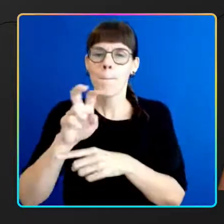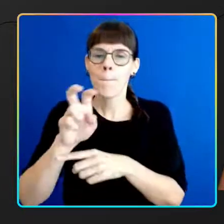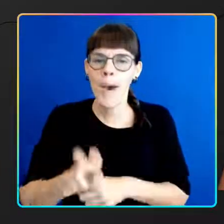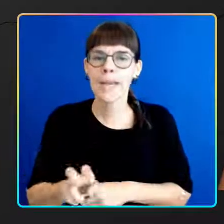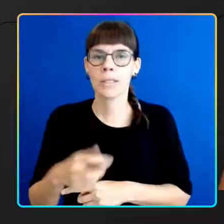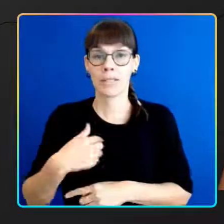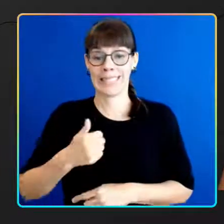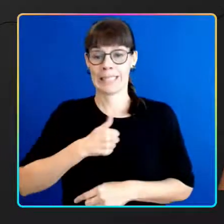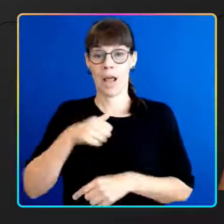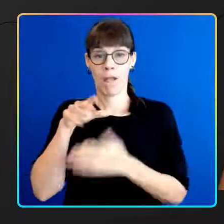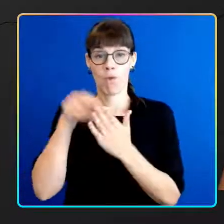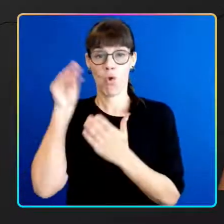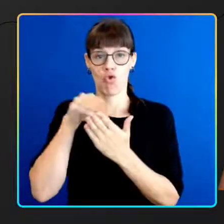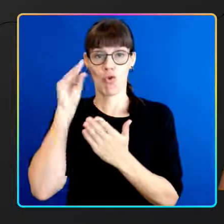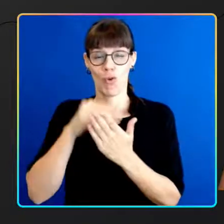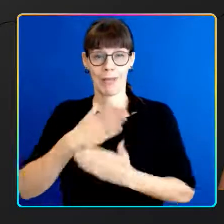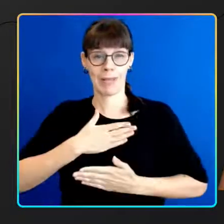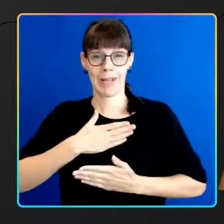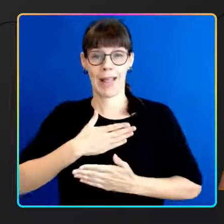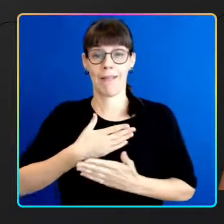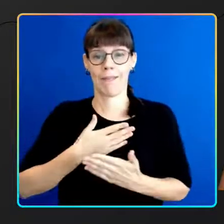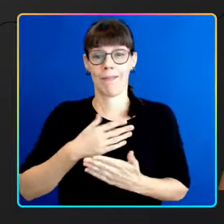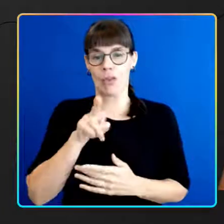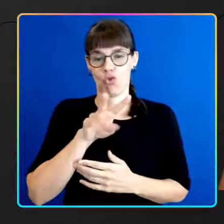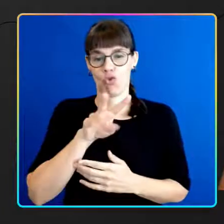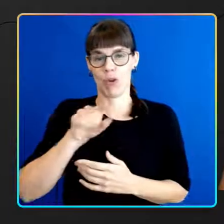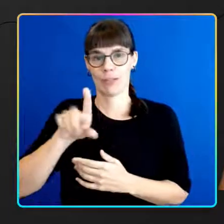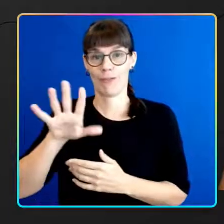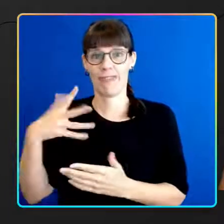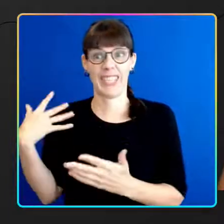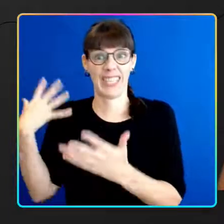But that's a start from 2015.